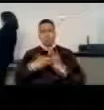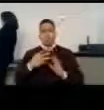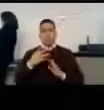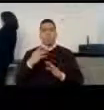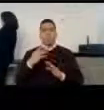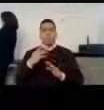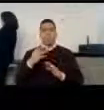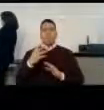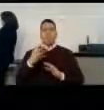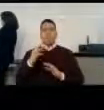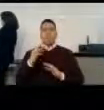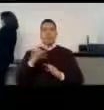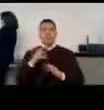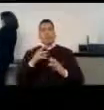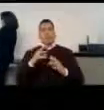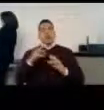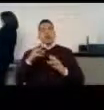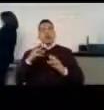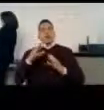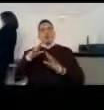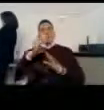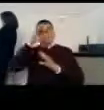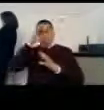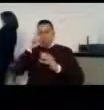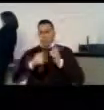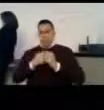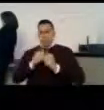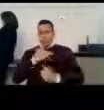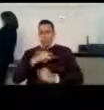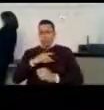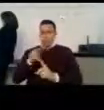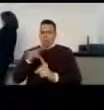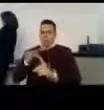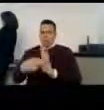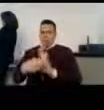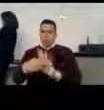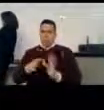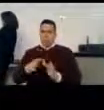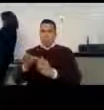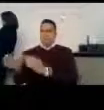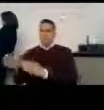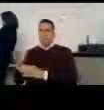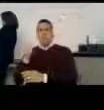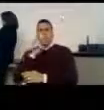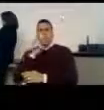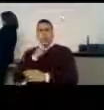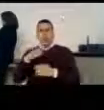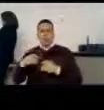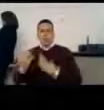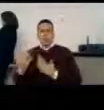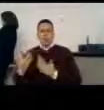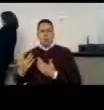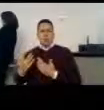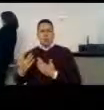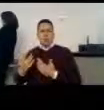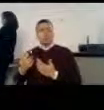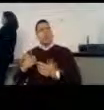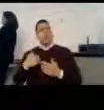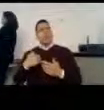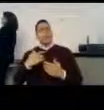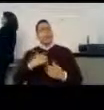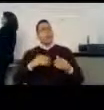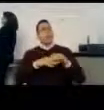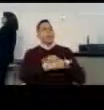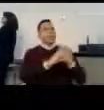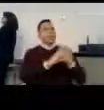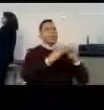It's late, right? They're not seen. One of the experiences I would have going into the classroom with teachers was, oh, your student's not doing